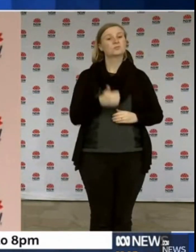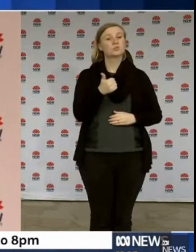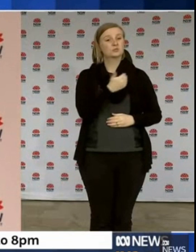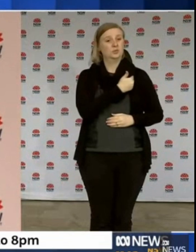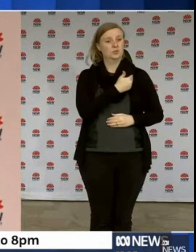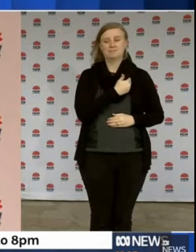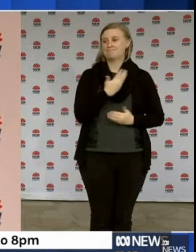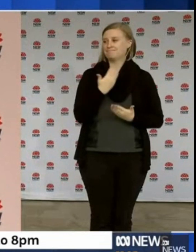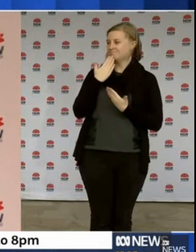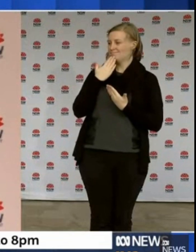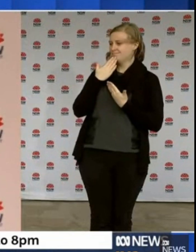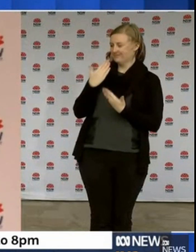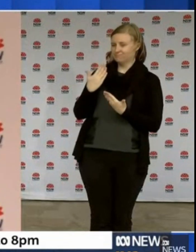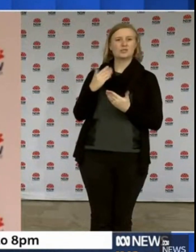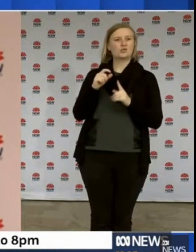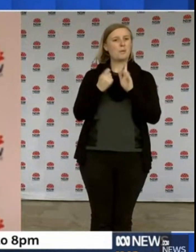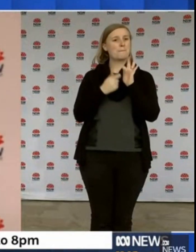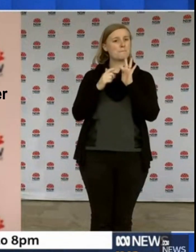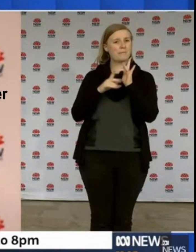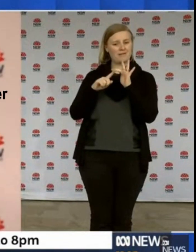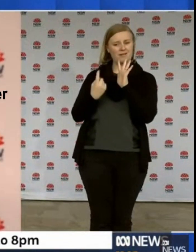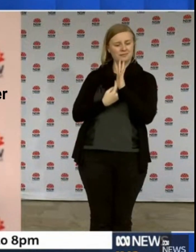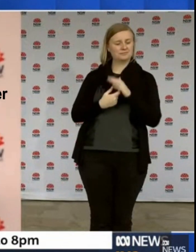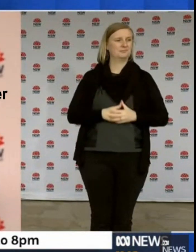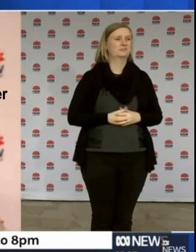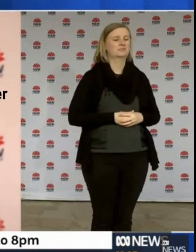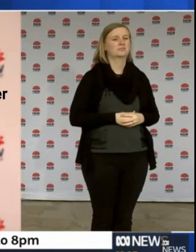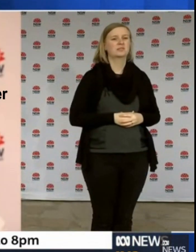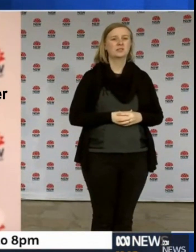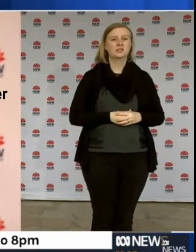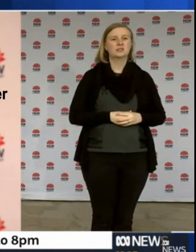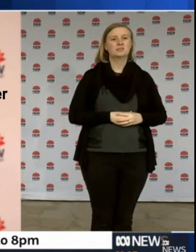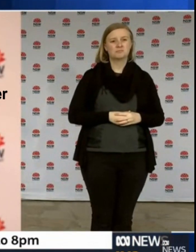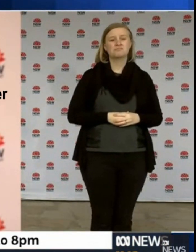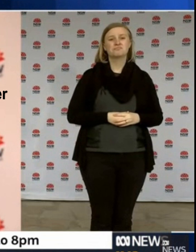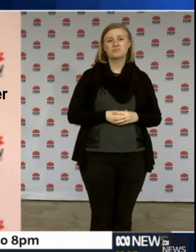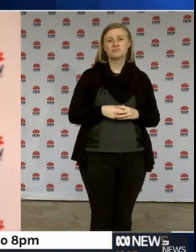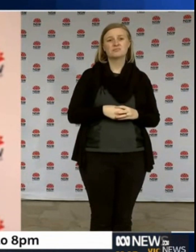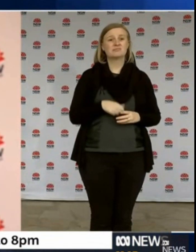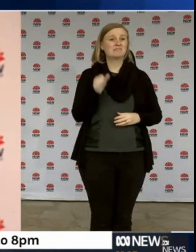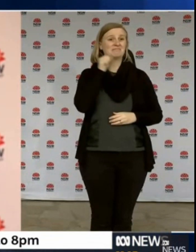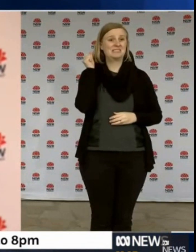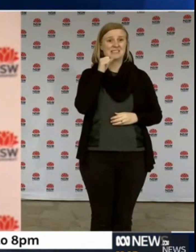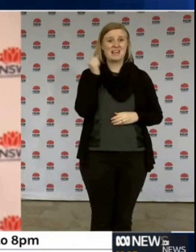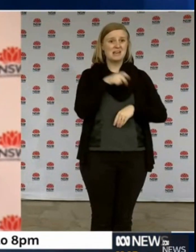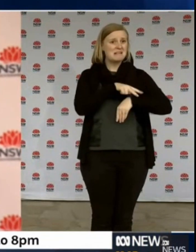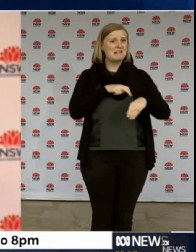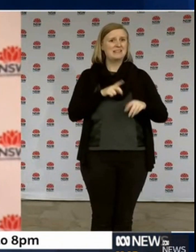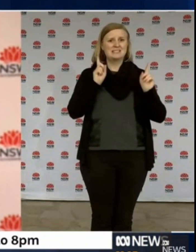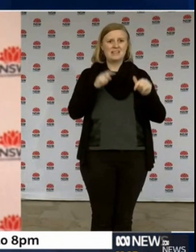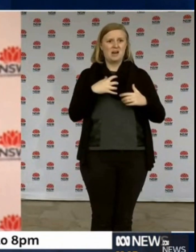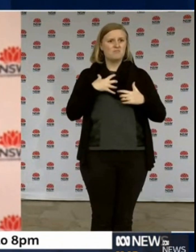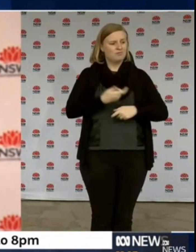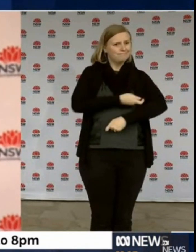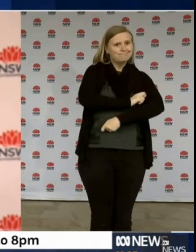Good morning. Thanks, Premier. I can just say that the police operation over the course of the last 24 hours continues to ramp up